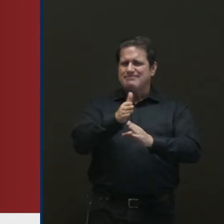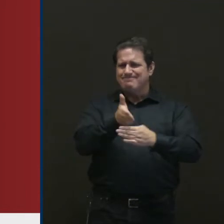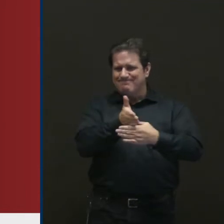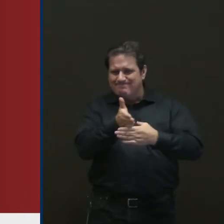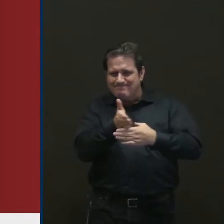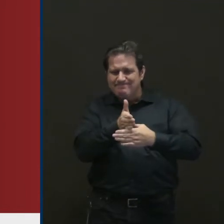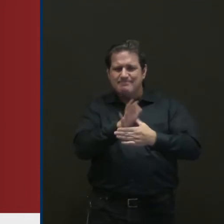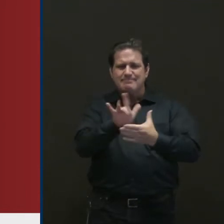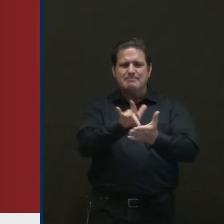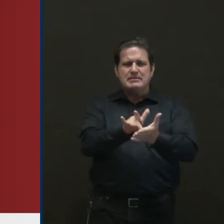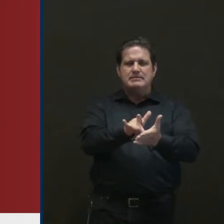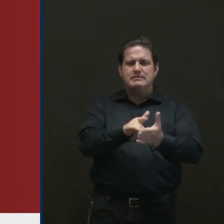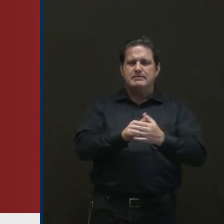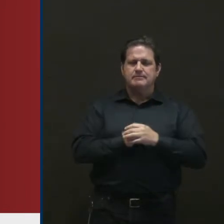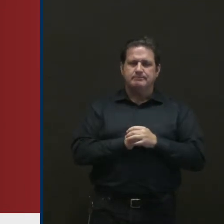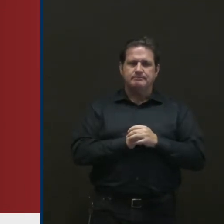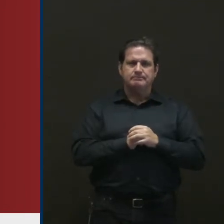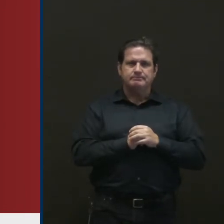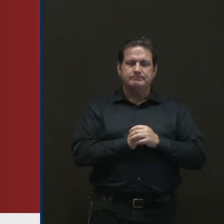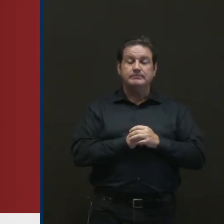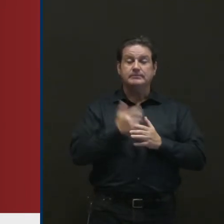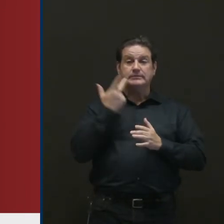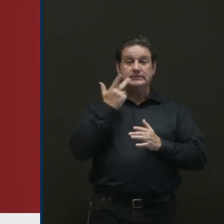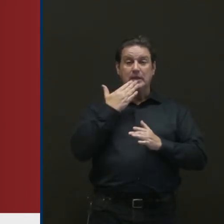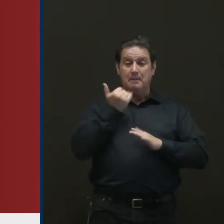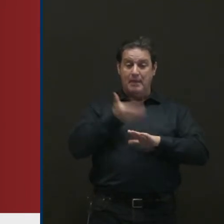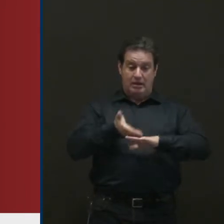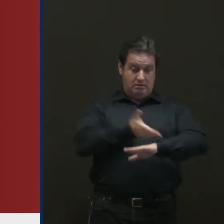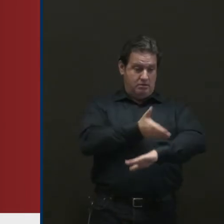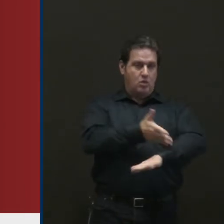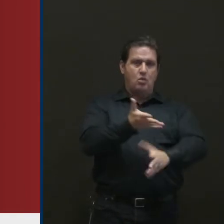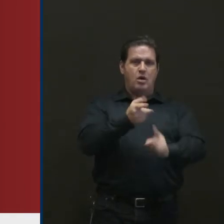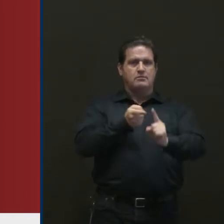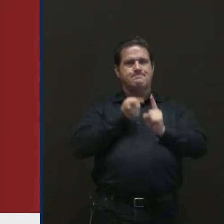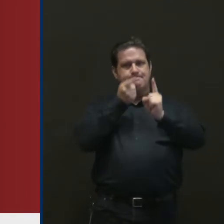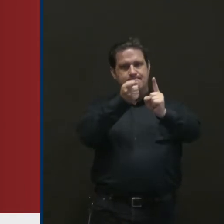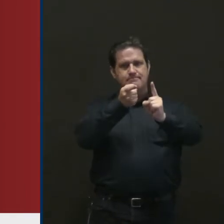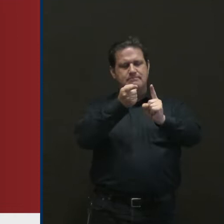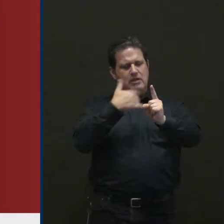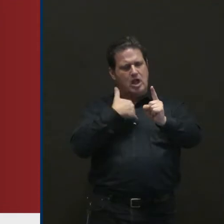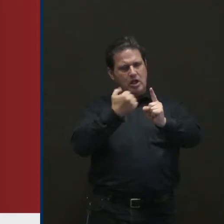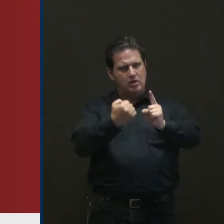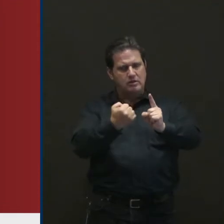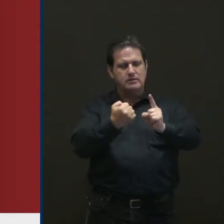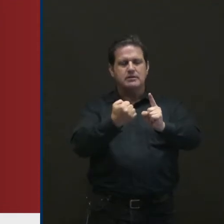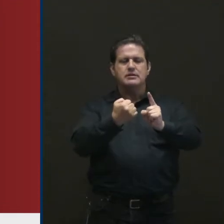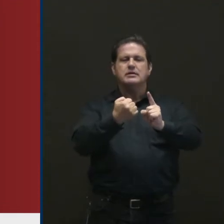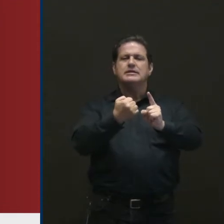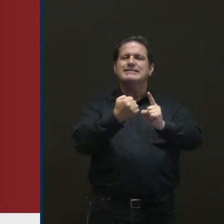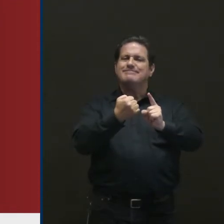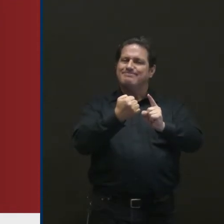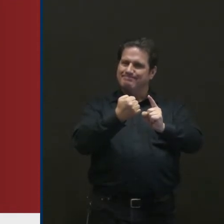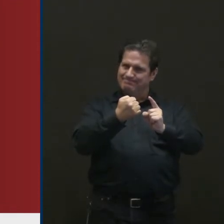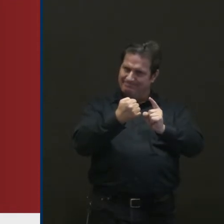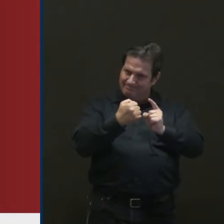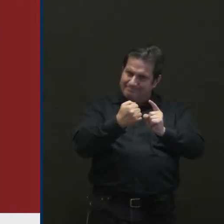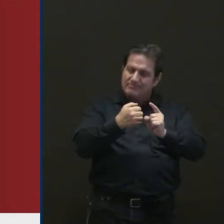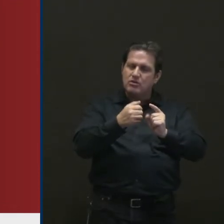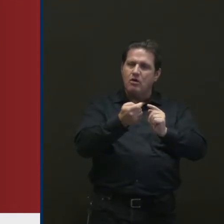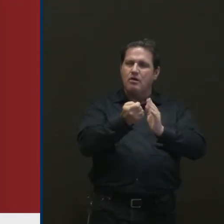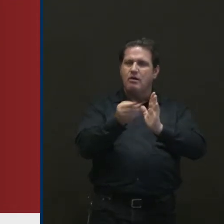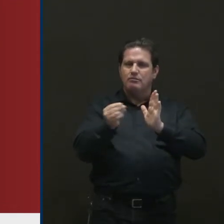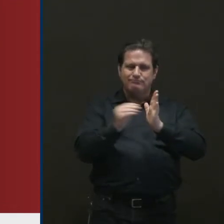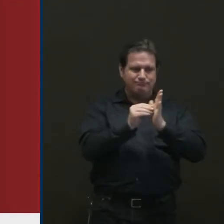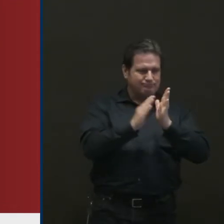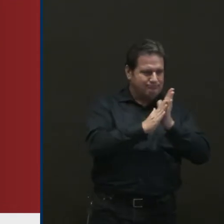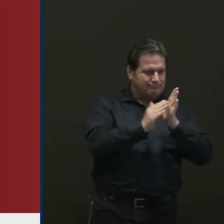middle area of where we want to be better than we are, healthier than we are. we're on or off quarantine lists in